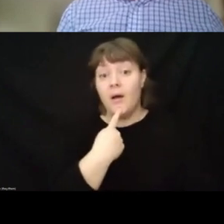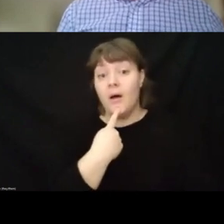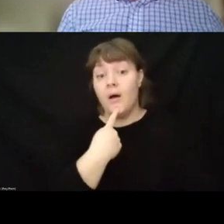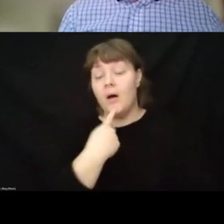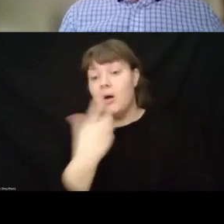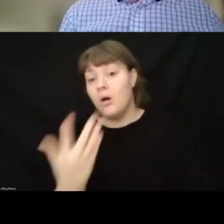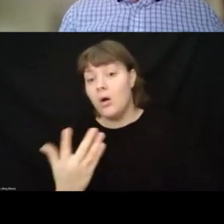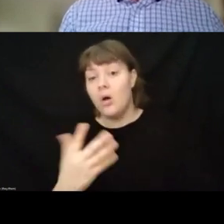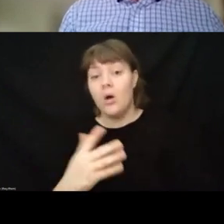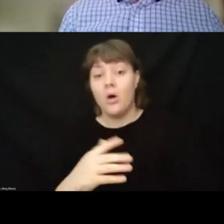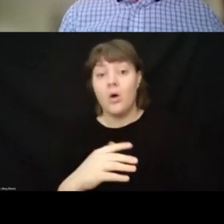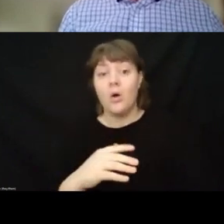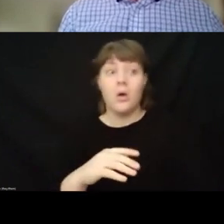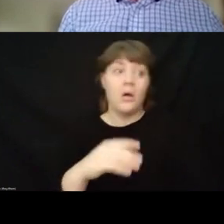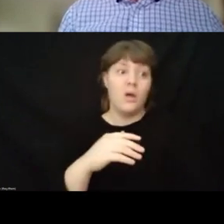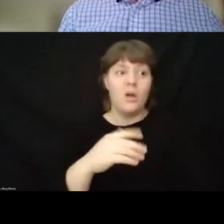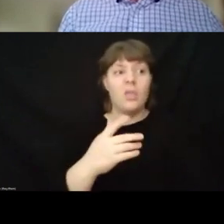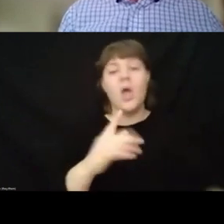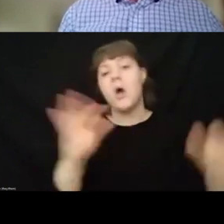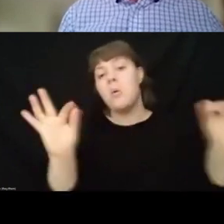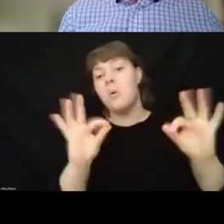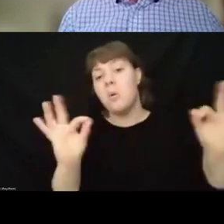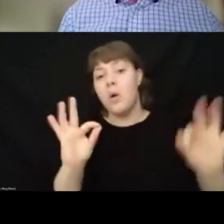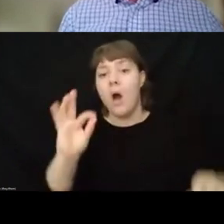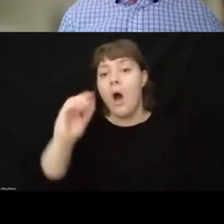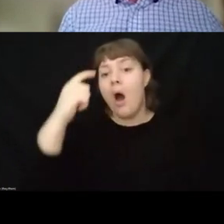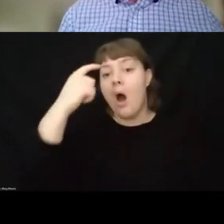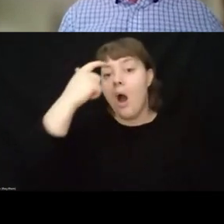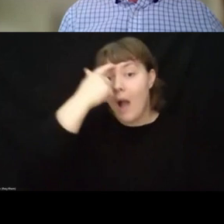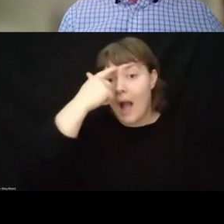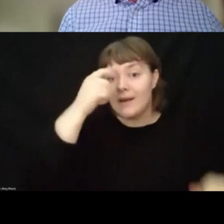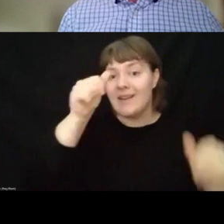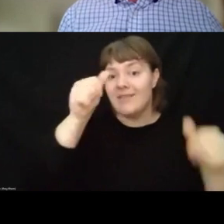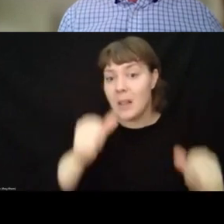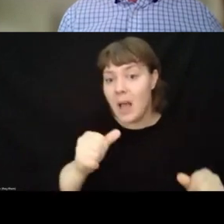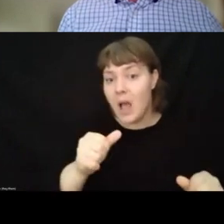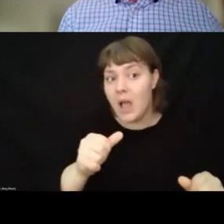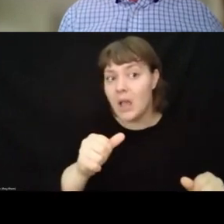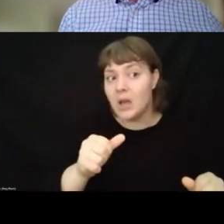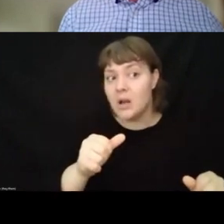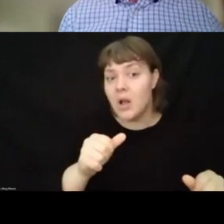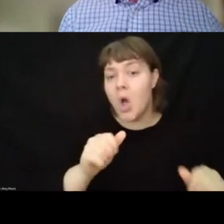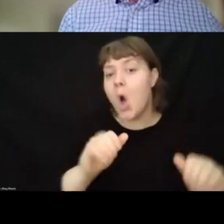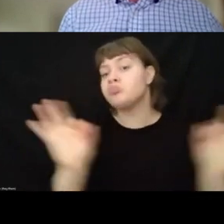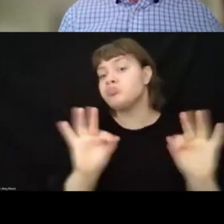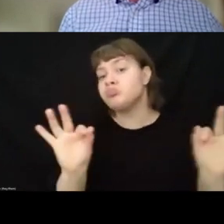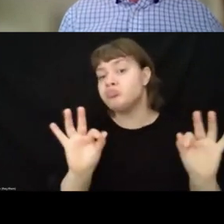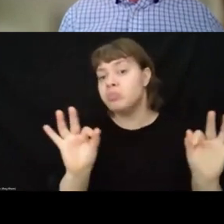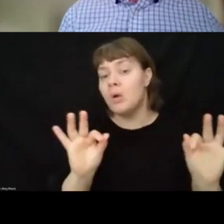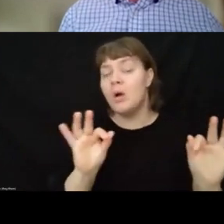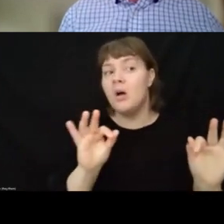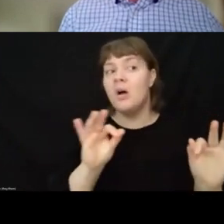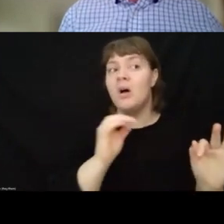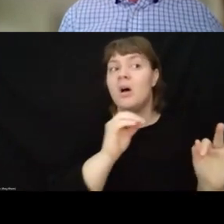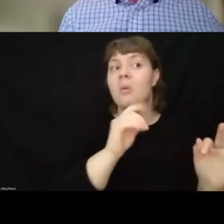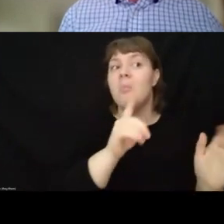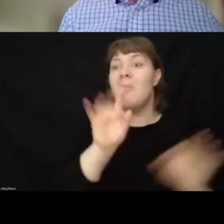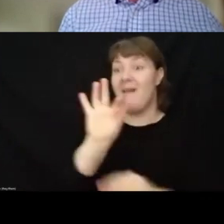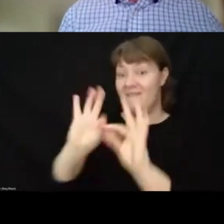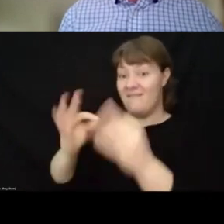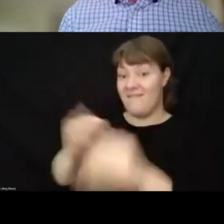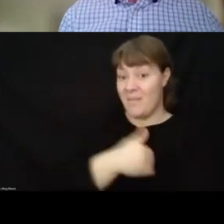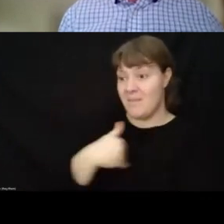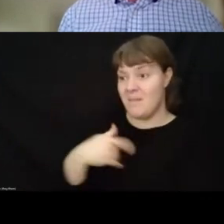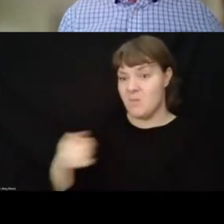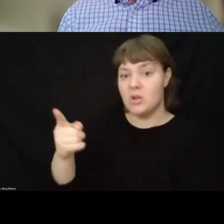not really realize or minimize a cognitive decline, where family members will give more evidence of a more significant